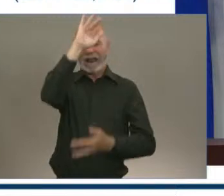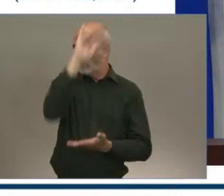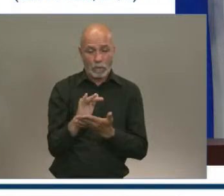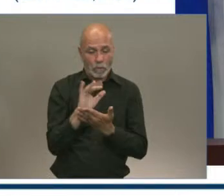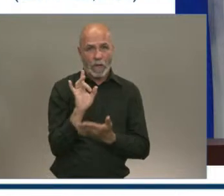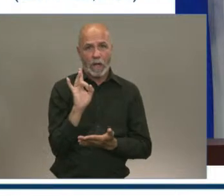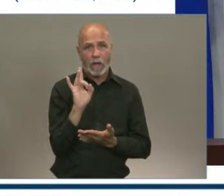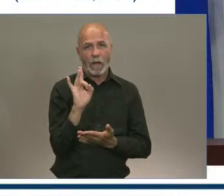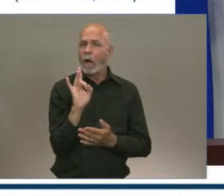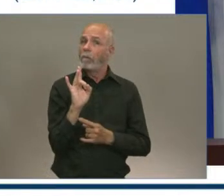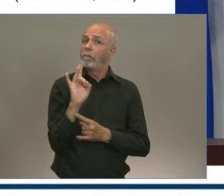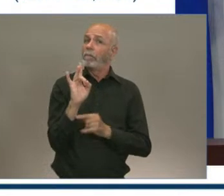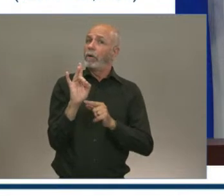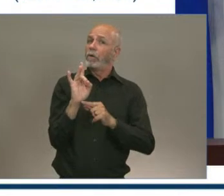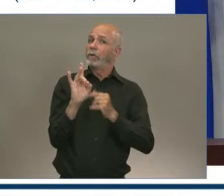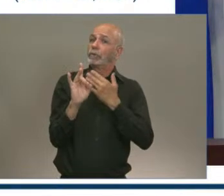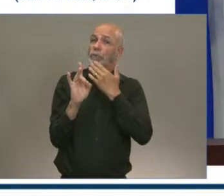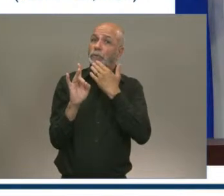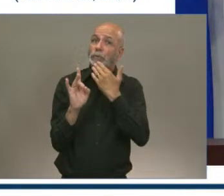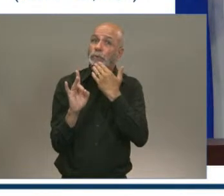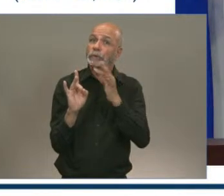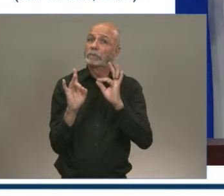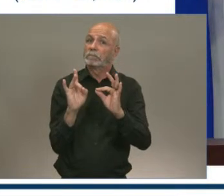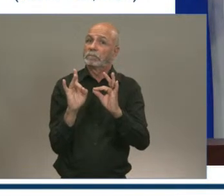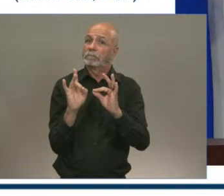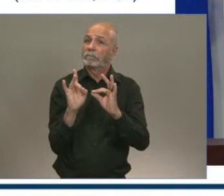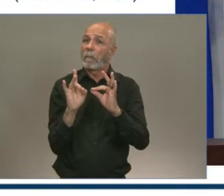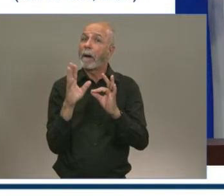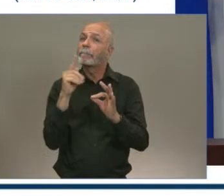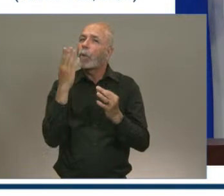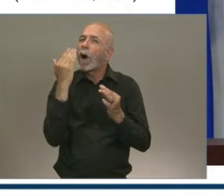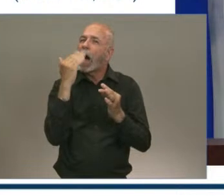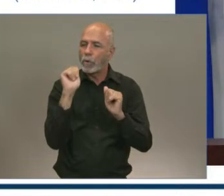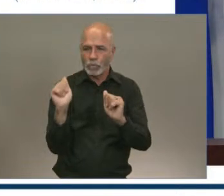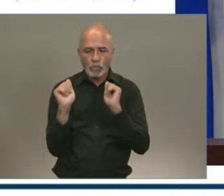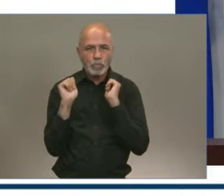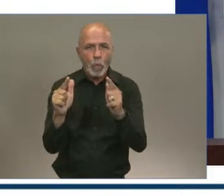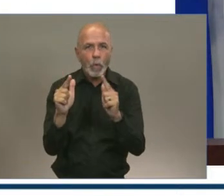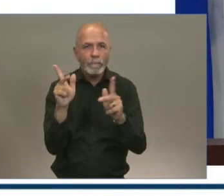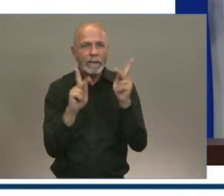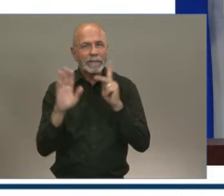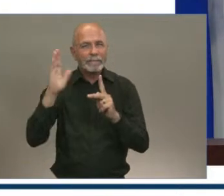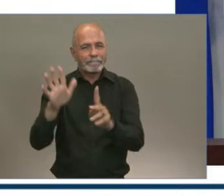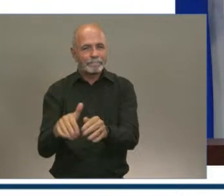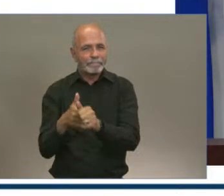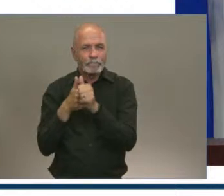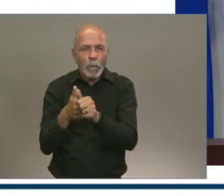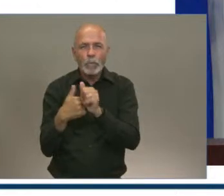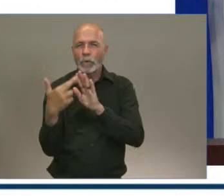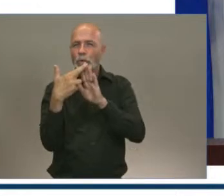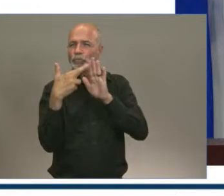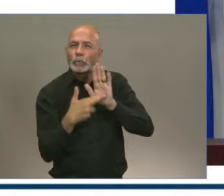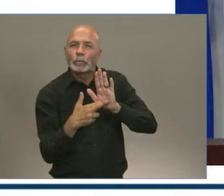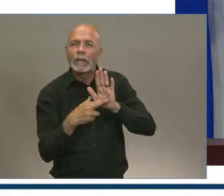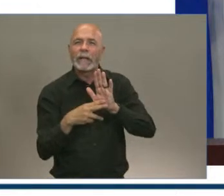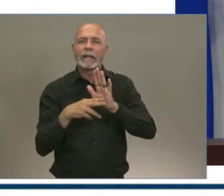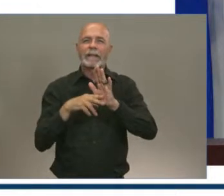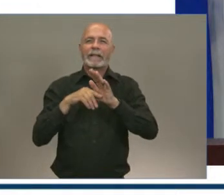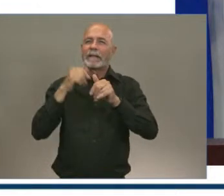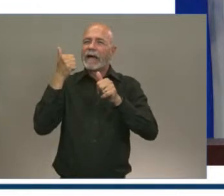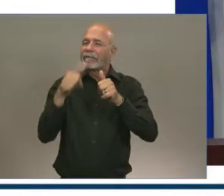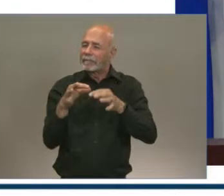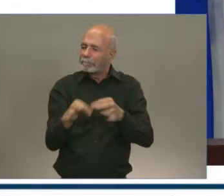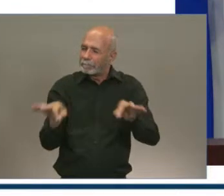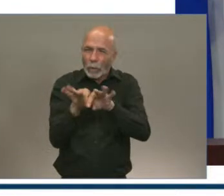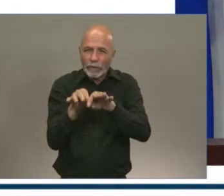of cases, and it's thanks to all of you for following the public health guidelines that we put together for Phase 1. We are still in Phase